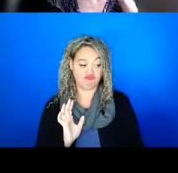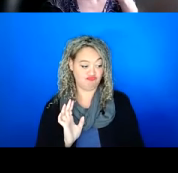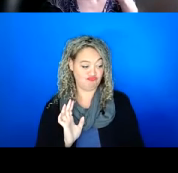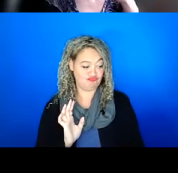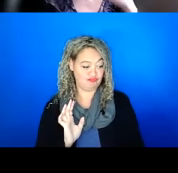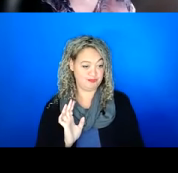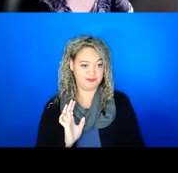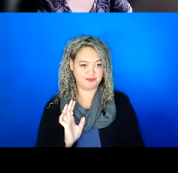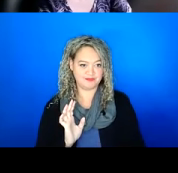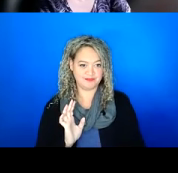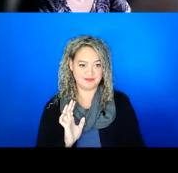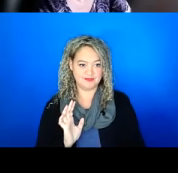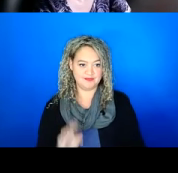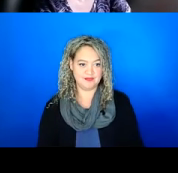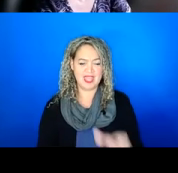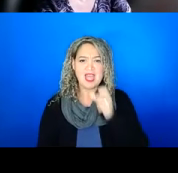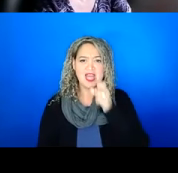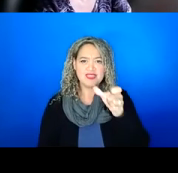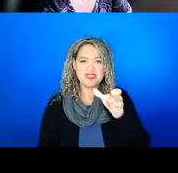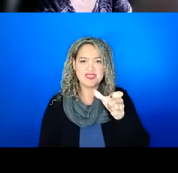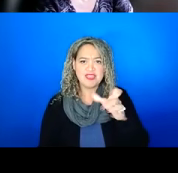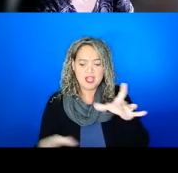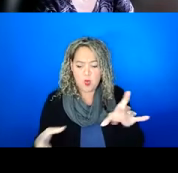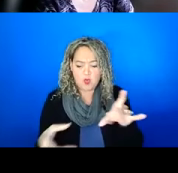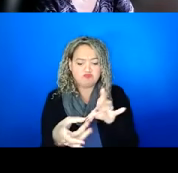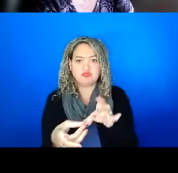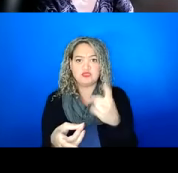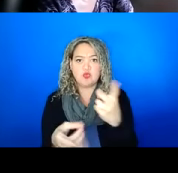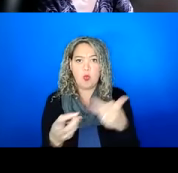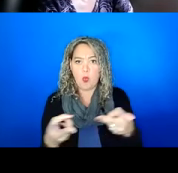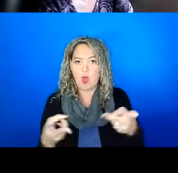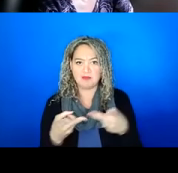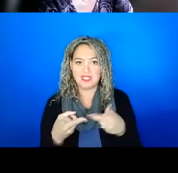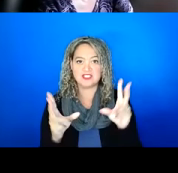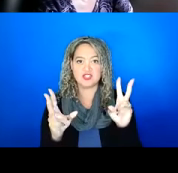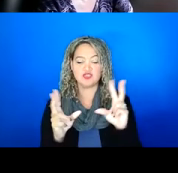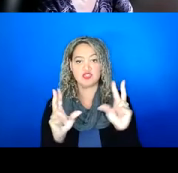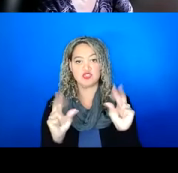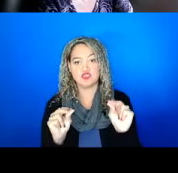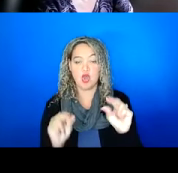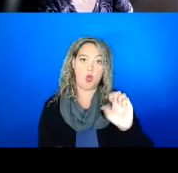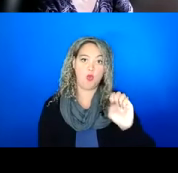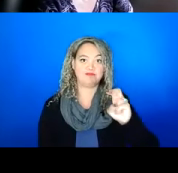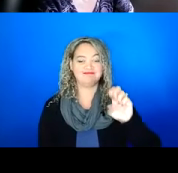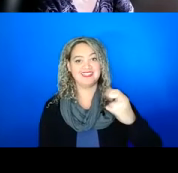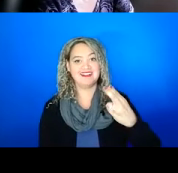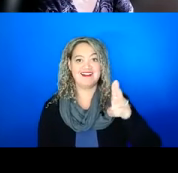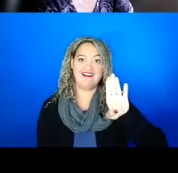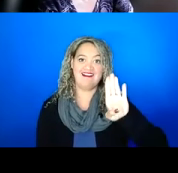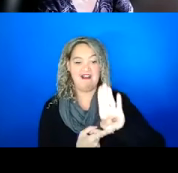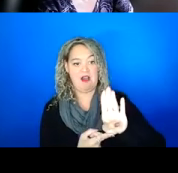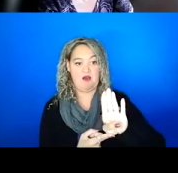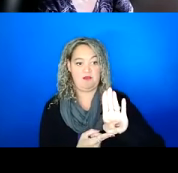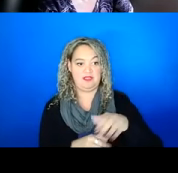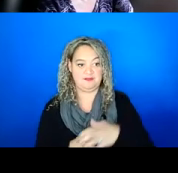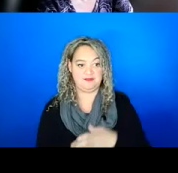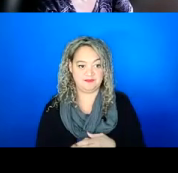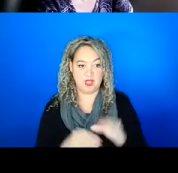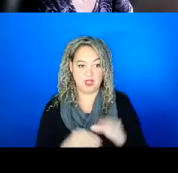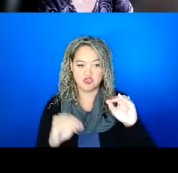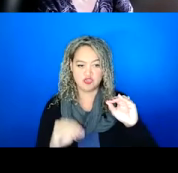And they don't converge in a single hub either. There's no semanticizer that lives in this interior temporal